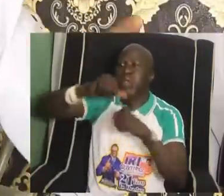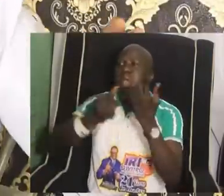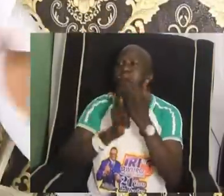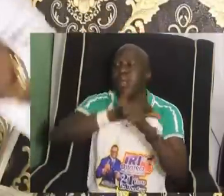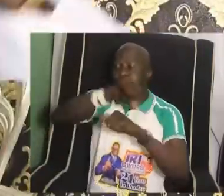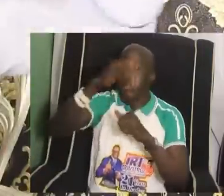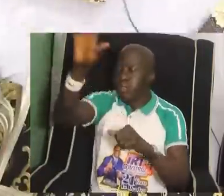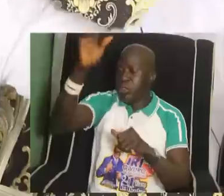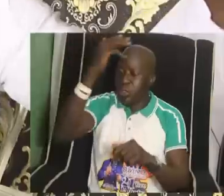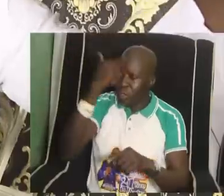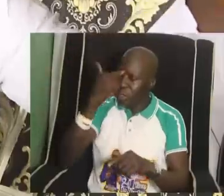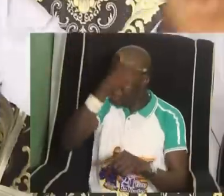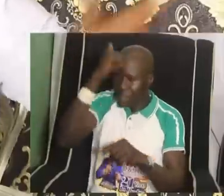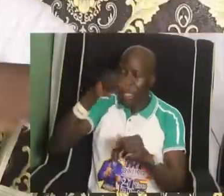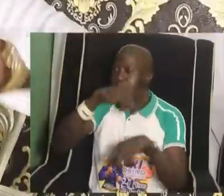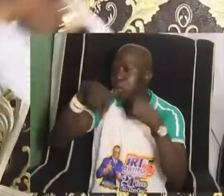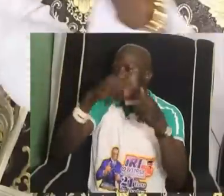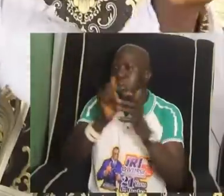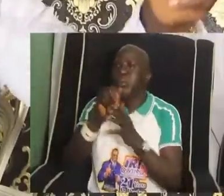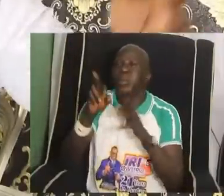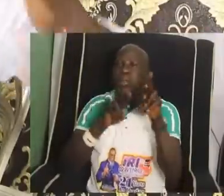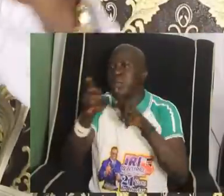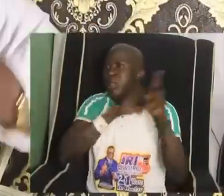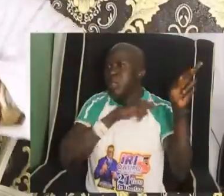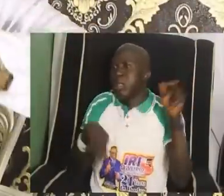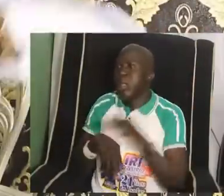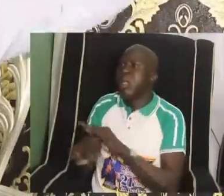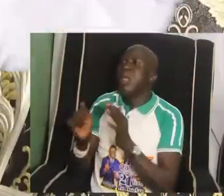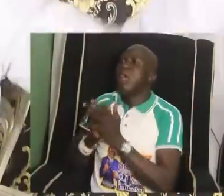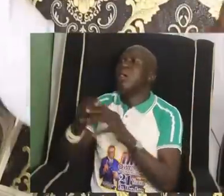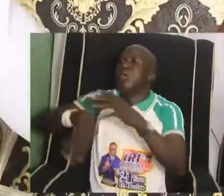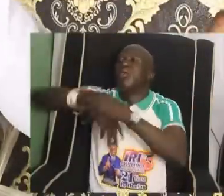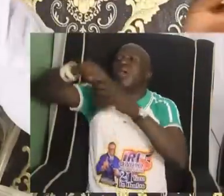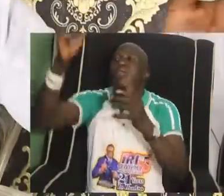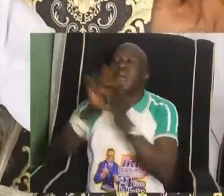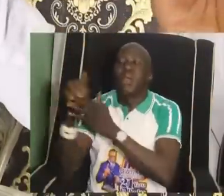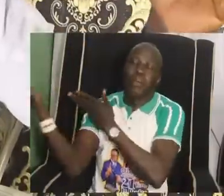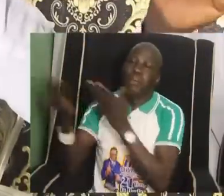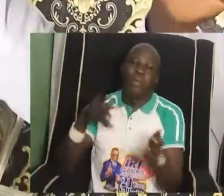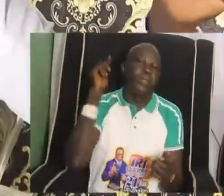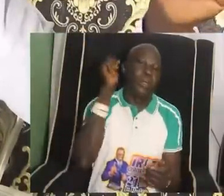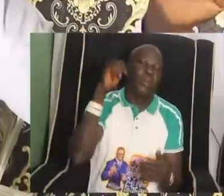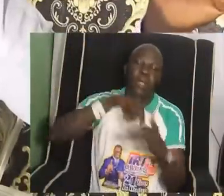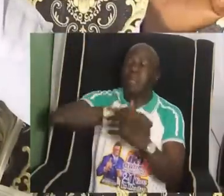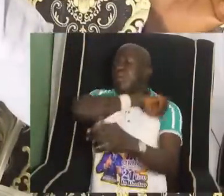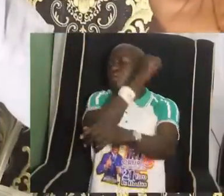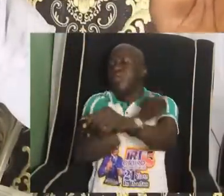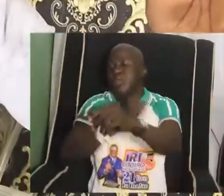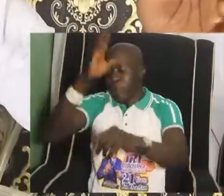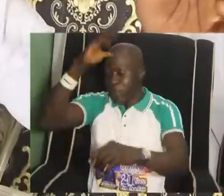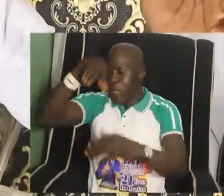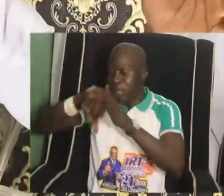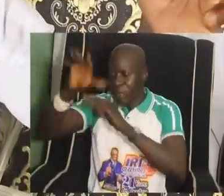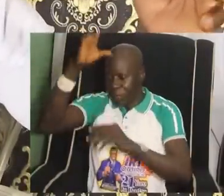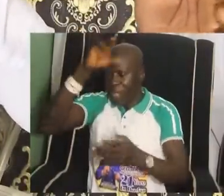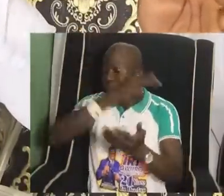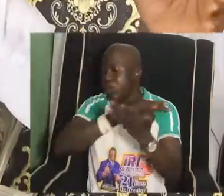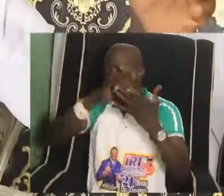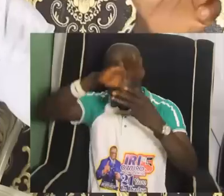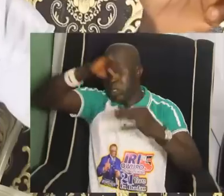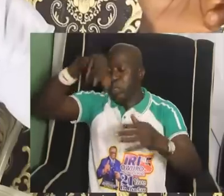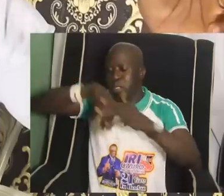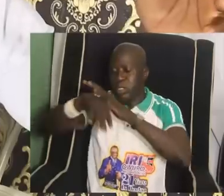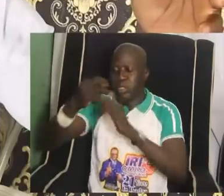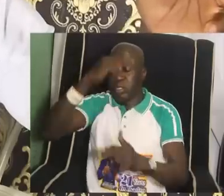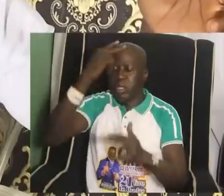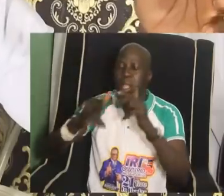the all. And as you serve and go and reign as king, you will be enlightened. All forms of free testimony in the name of the Father, Son, and